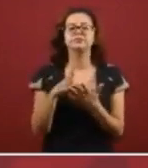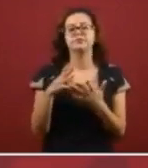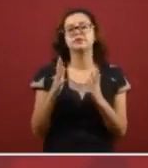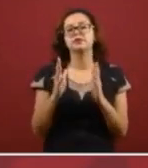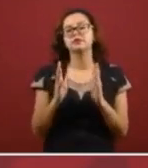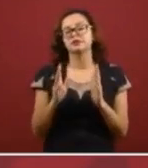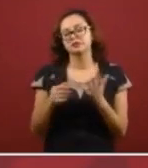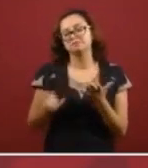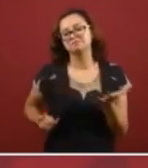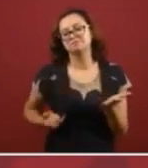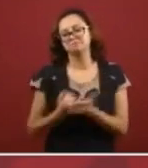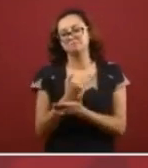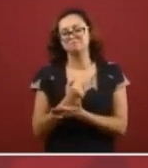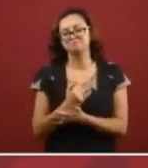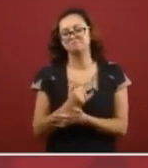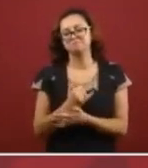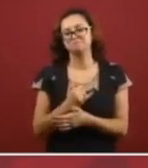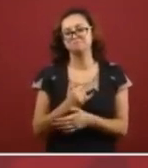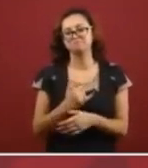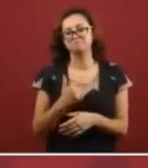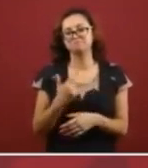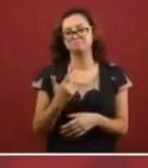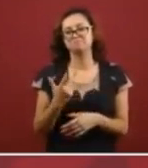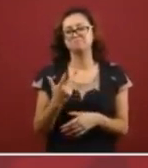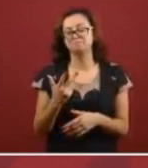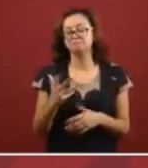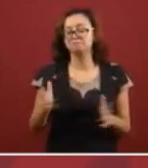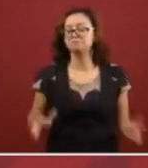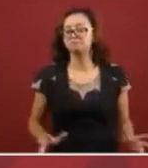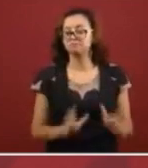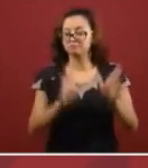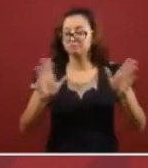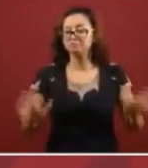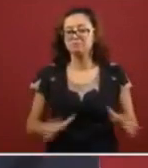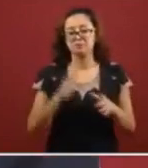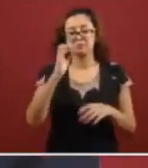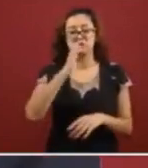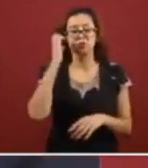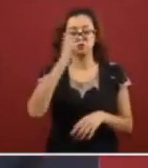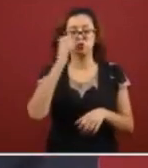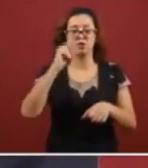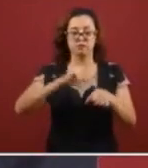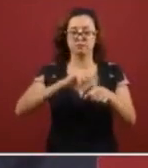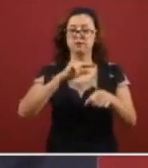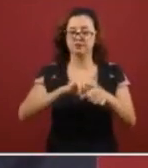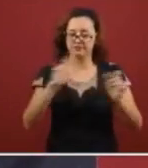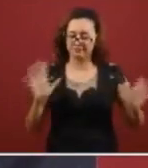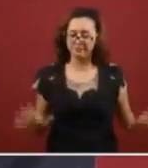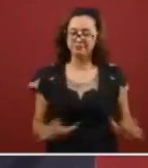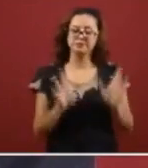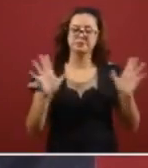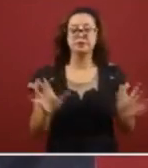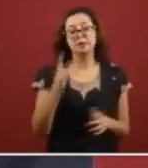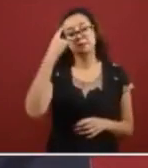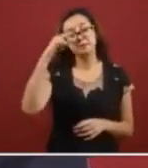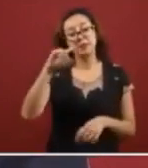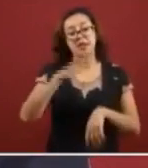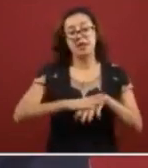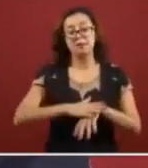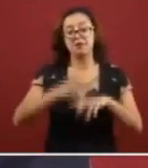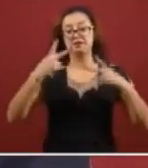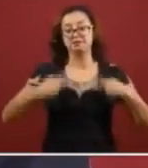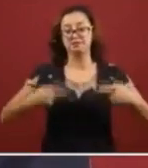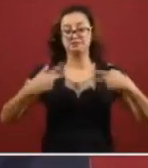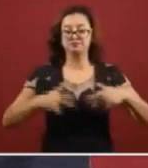decidimos we've decided a escuelas de medicina, to para have médicos, para schools